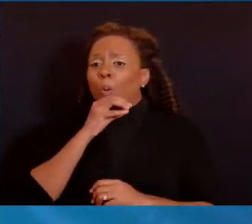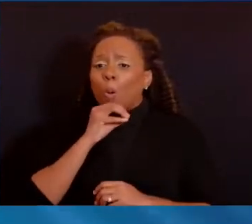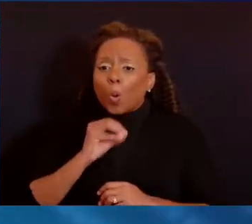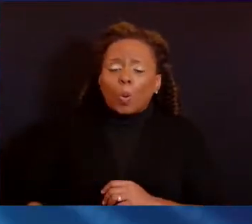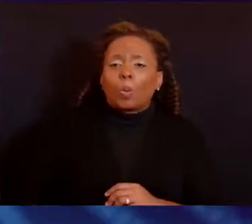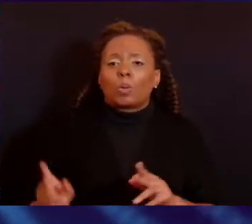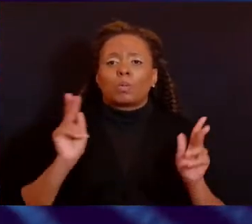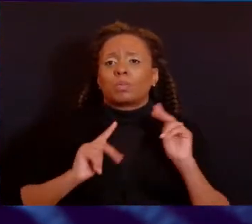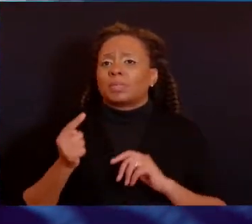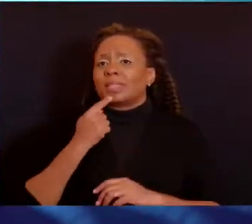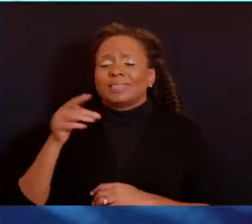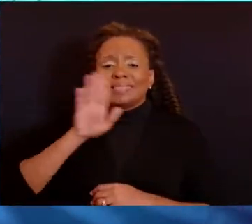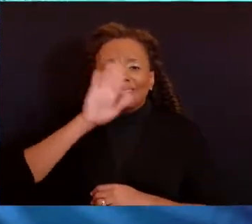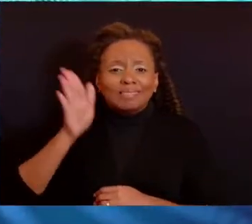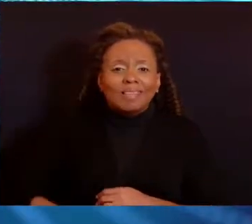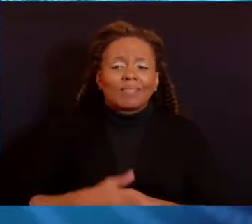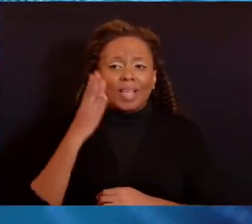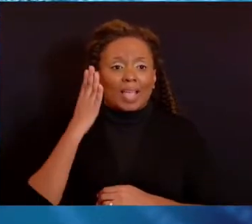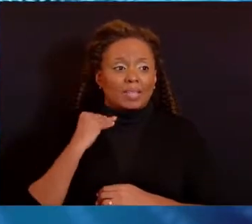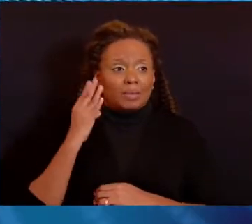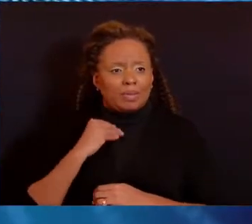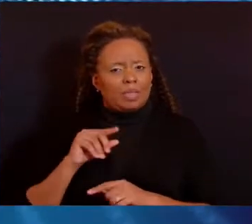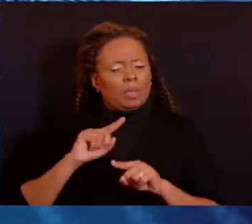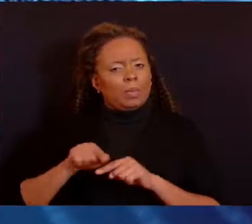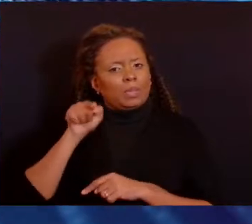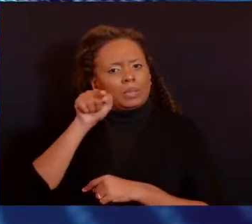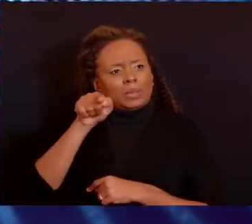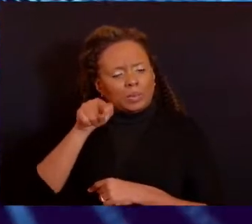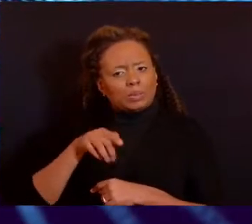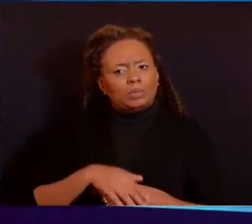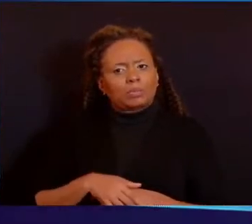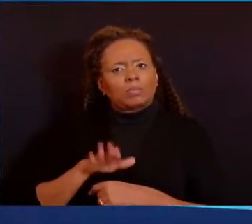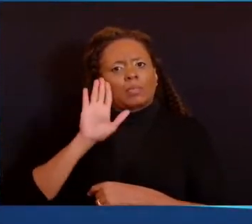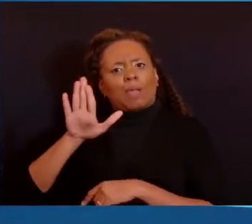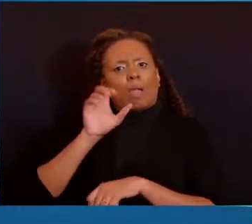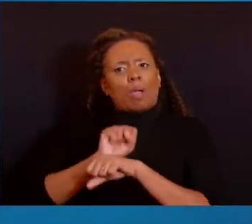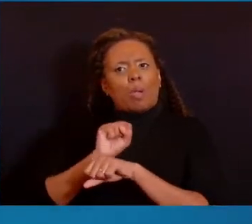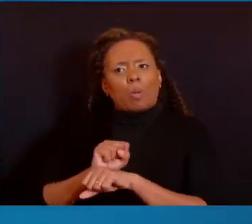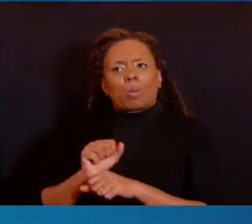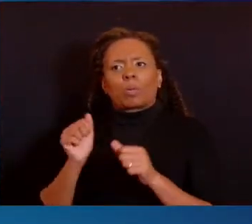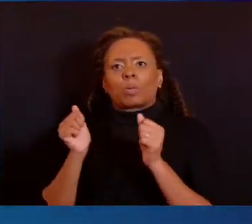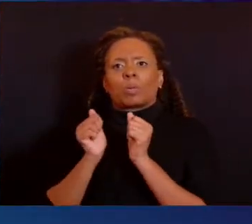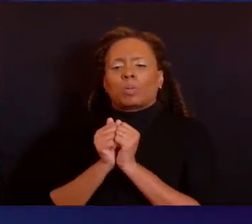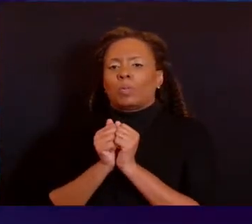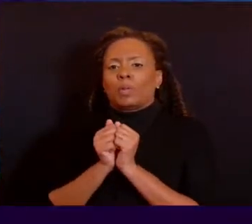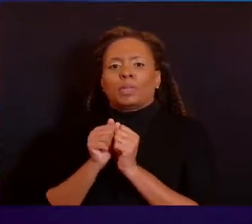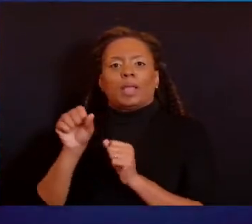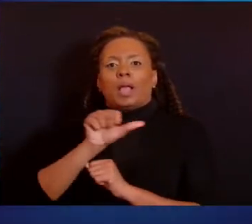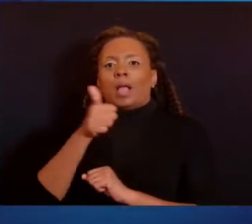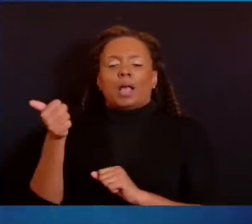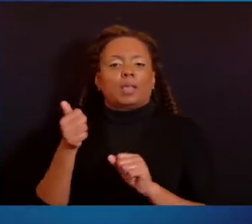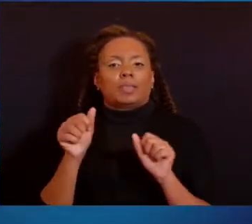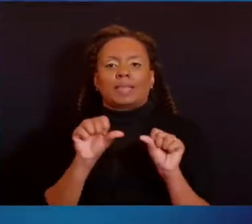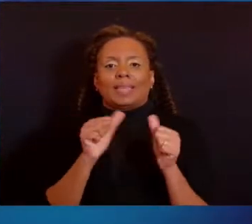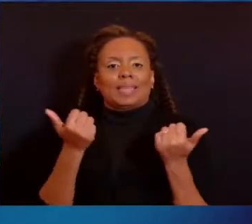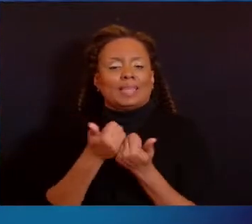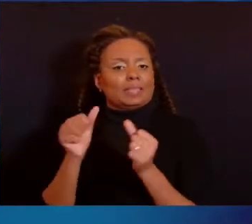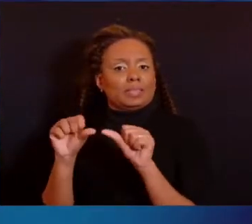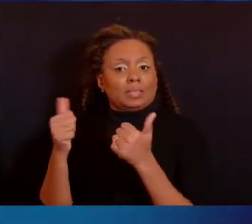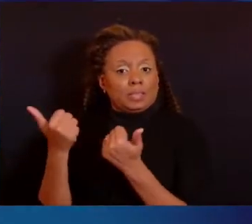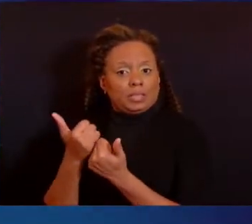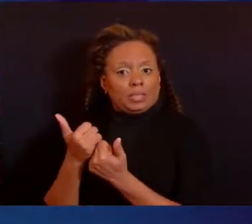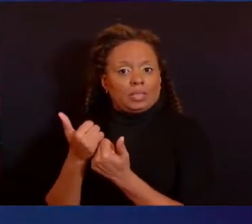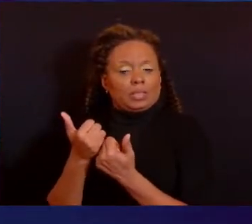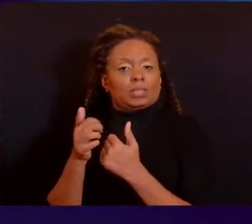wanted to find out from you, based on your expertise and perhaps even your work with the CIMH, if there's evidence